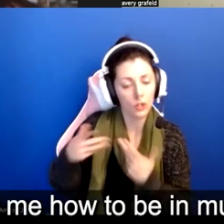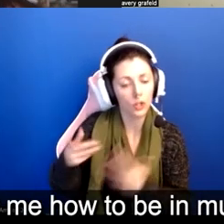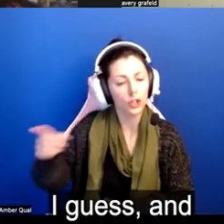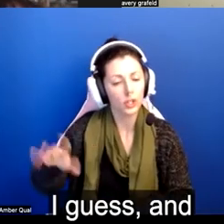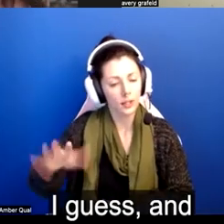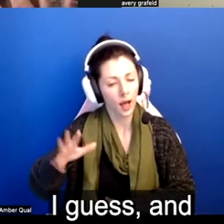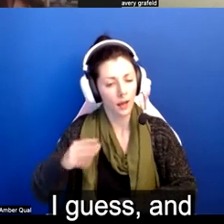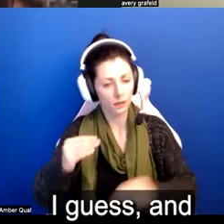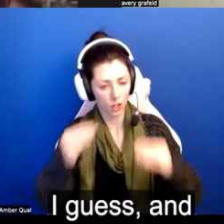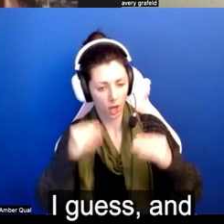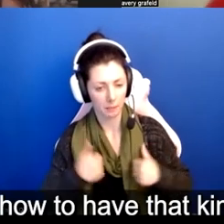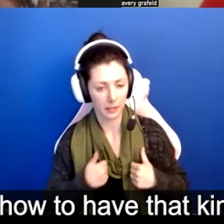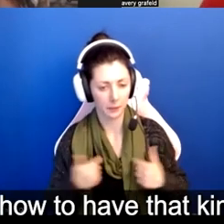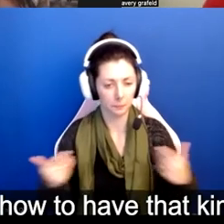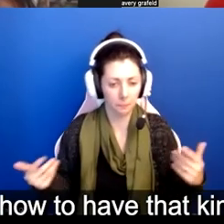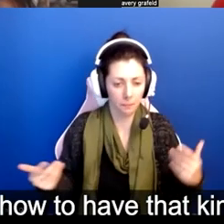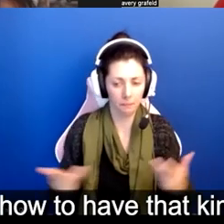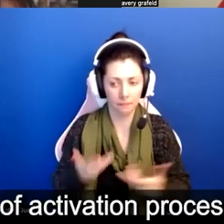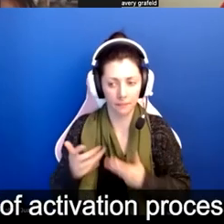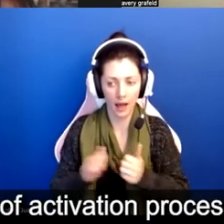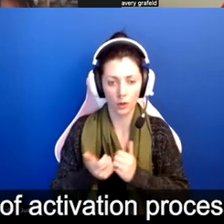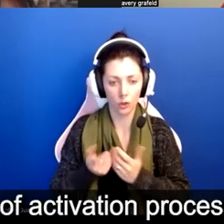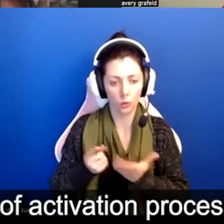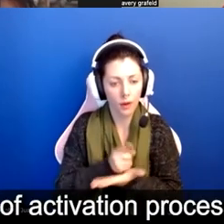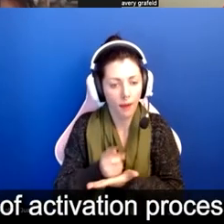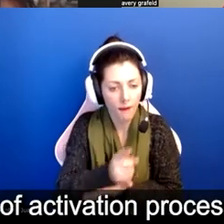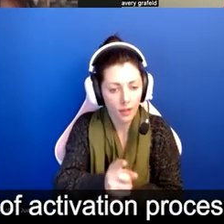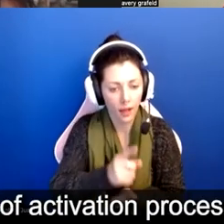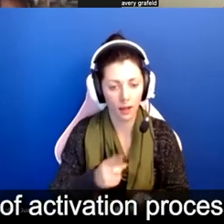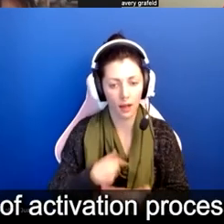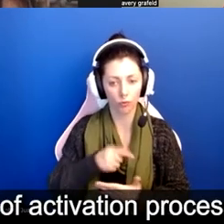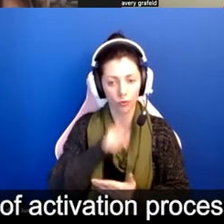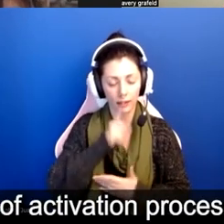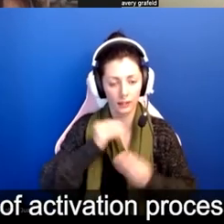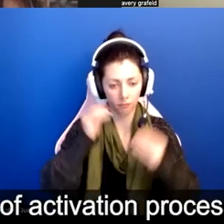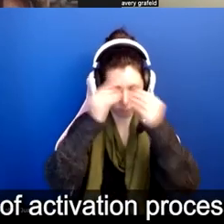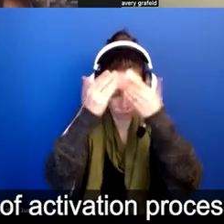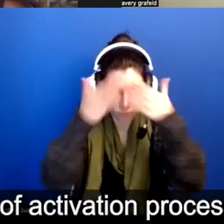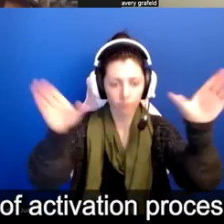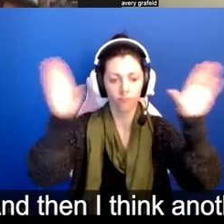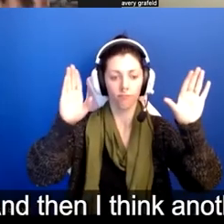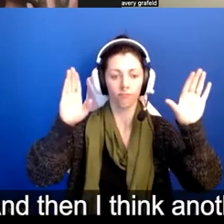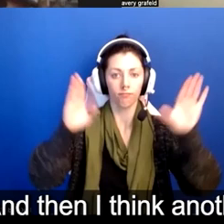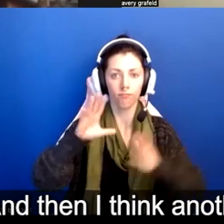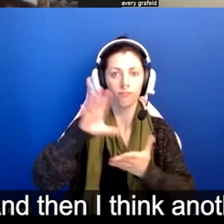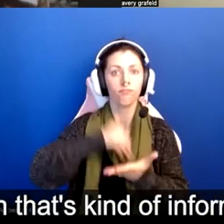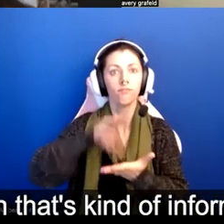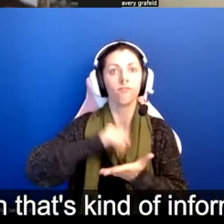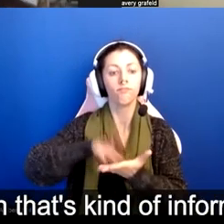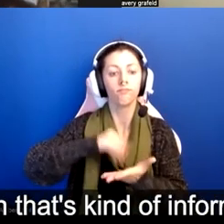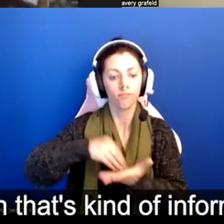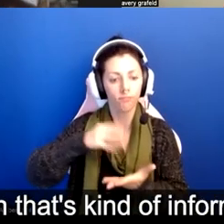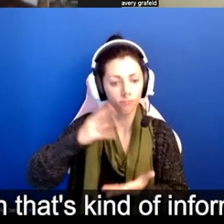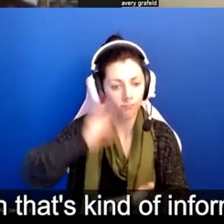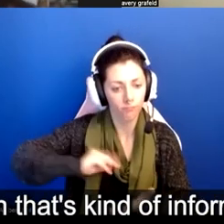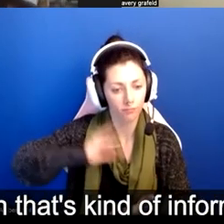in museums, I guess, and how to have that kind of activation process. And then I think another person